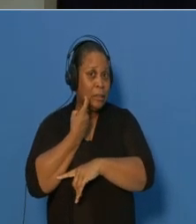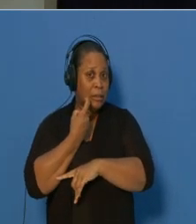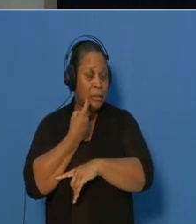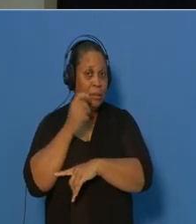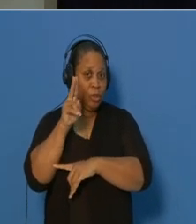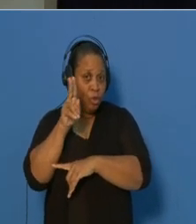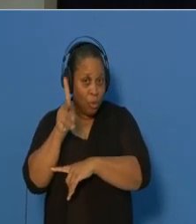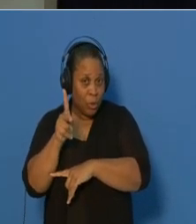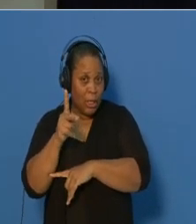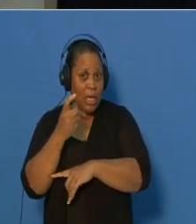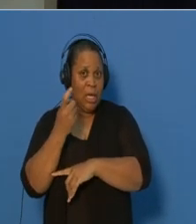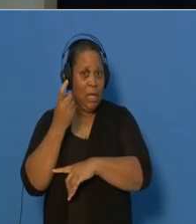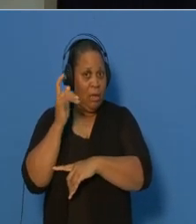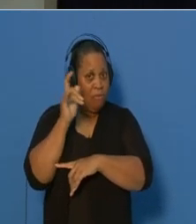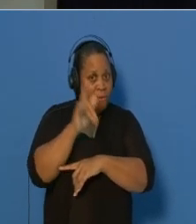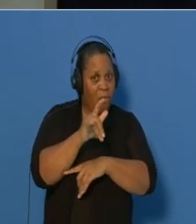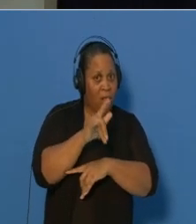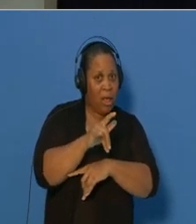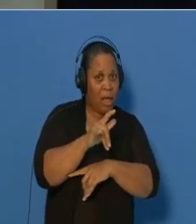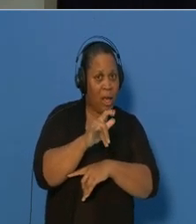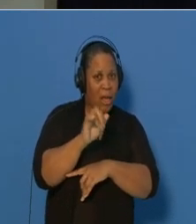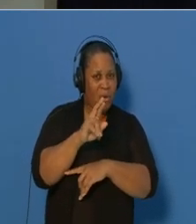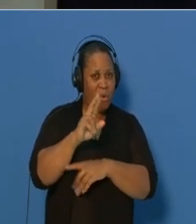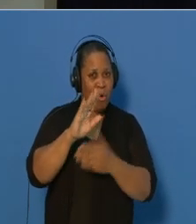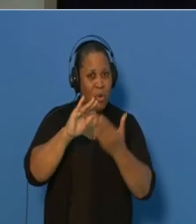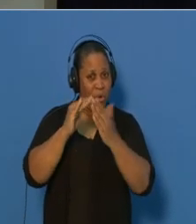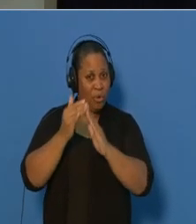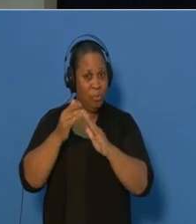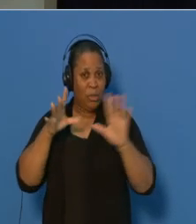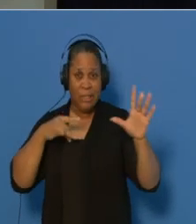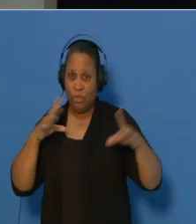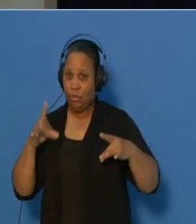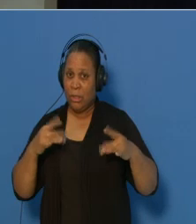flight, or community transfer?